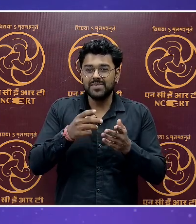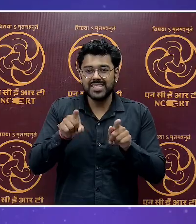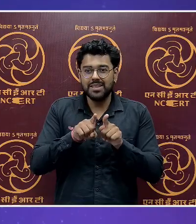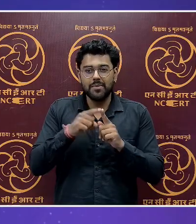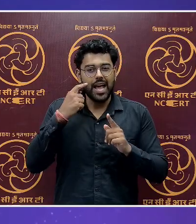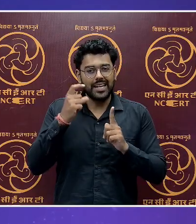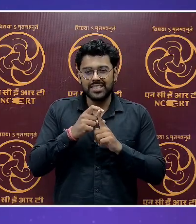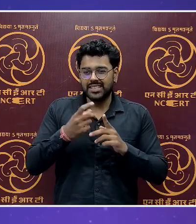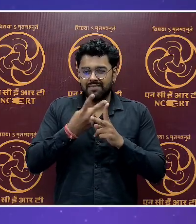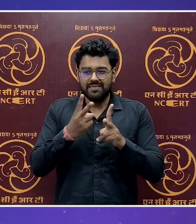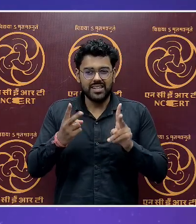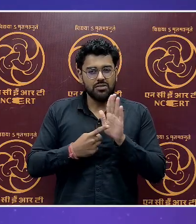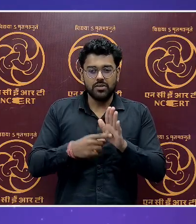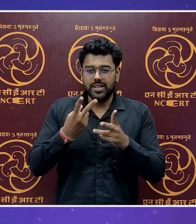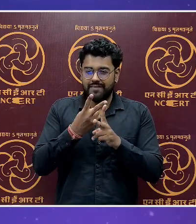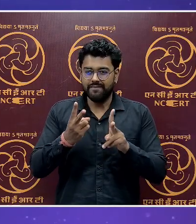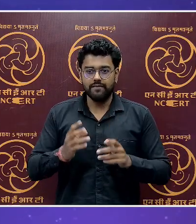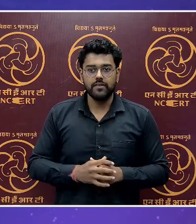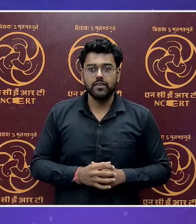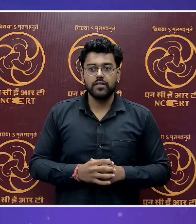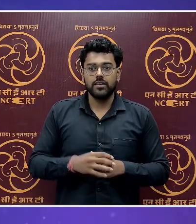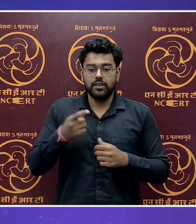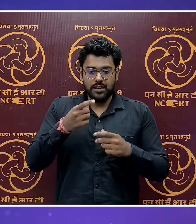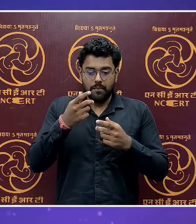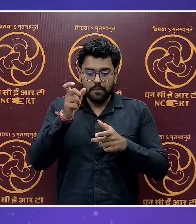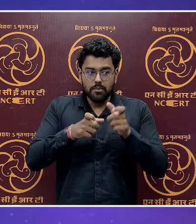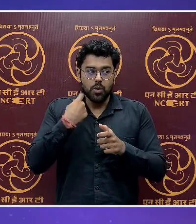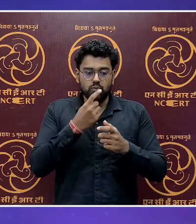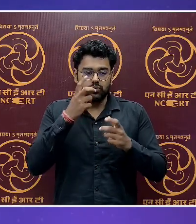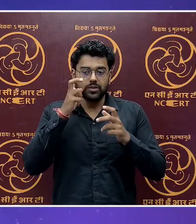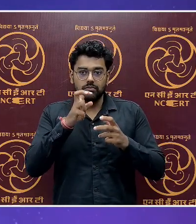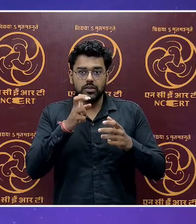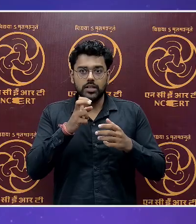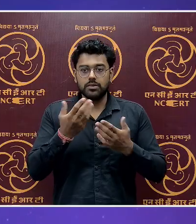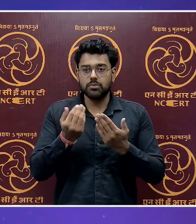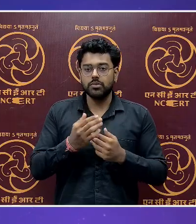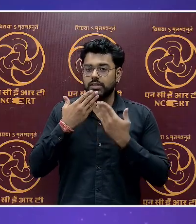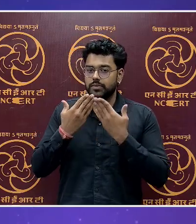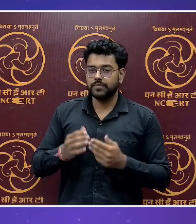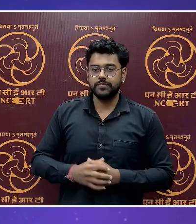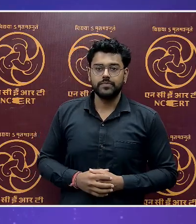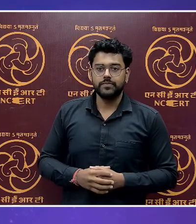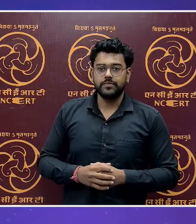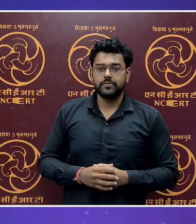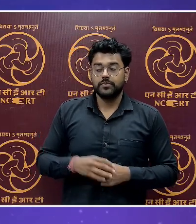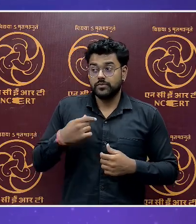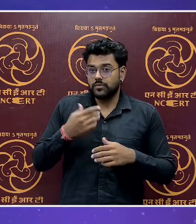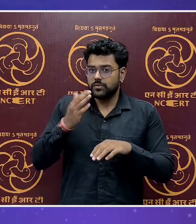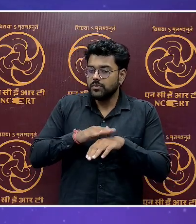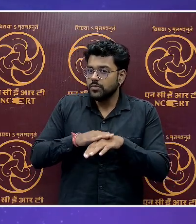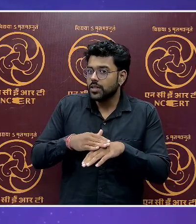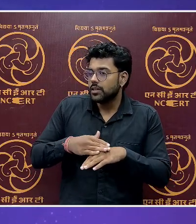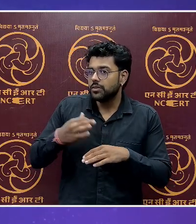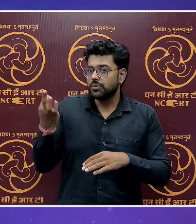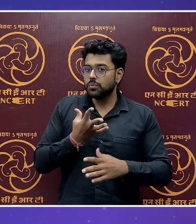points of view. So, we are getting all the dedicated authentication data with the Meri Pehchan. Yeah, right. So, I'm sure we are going to get hands-on experience